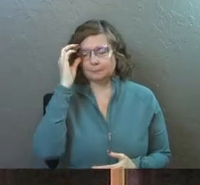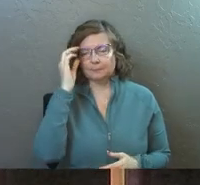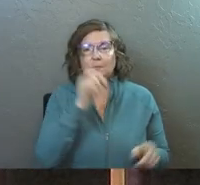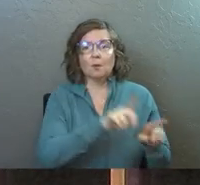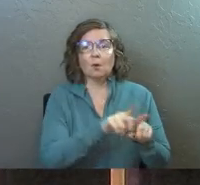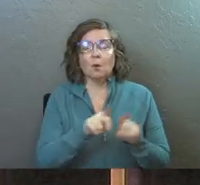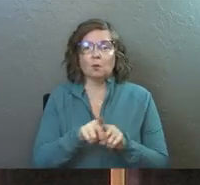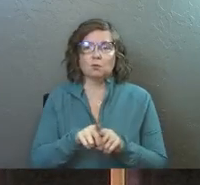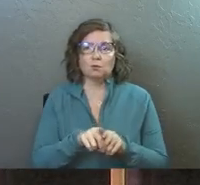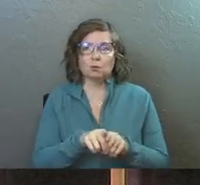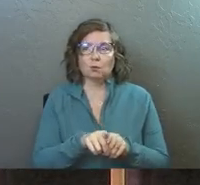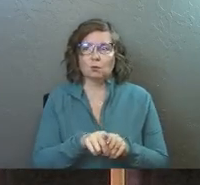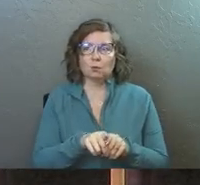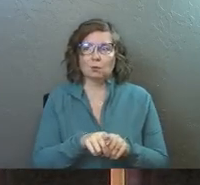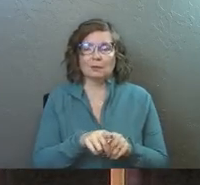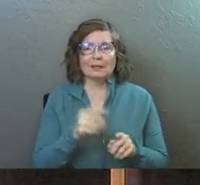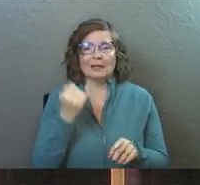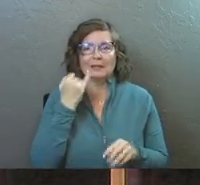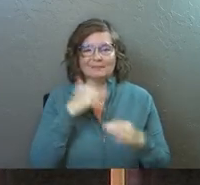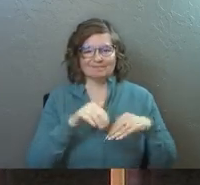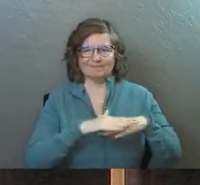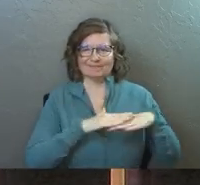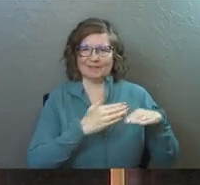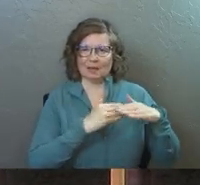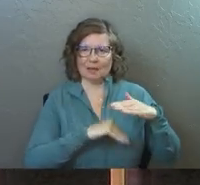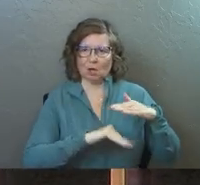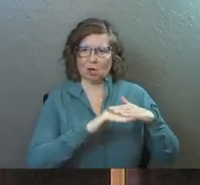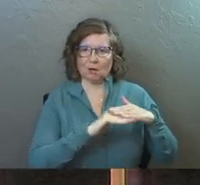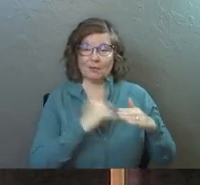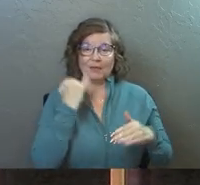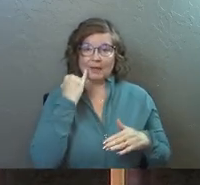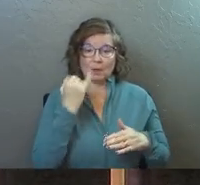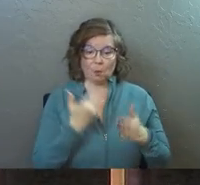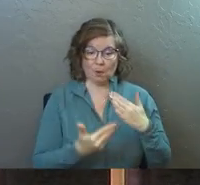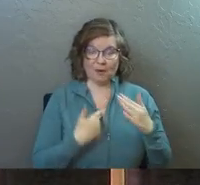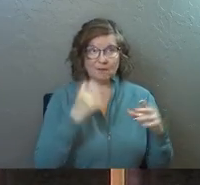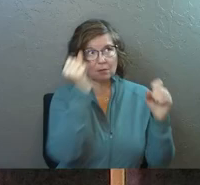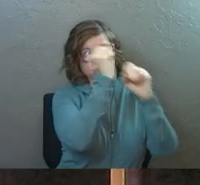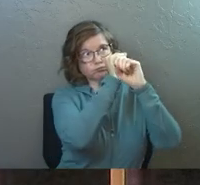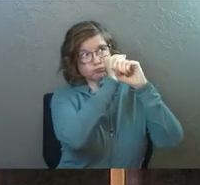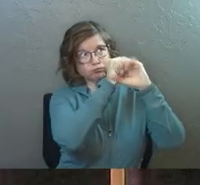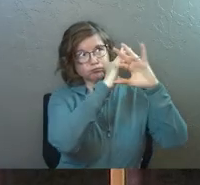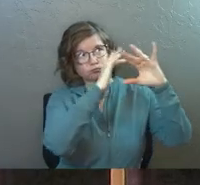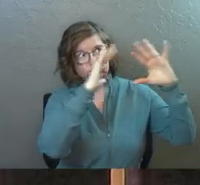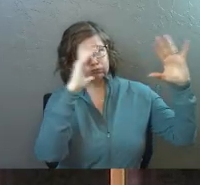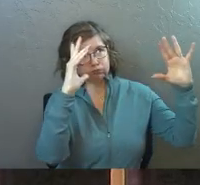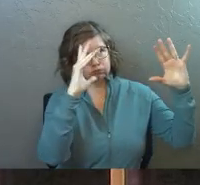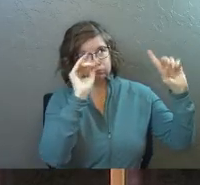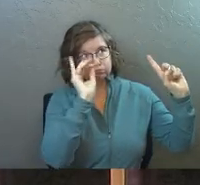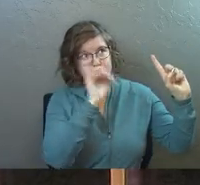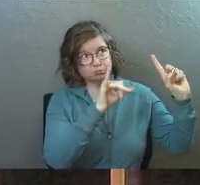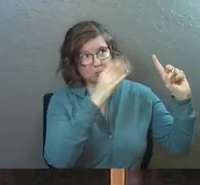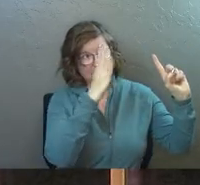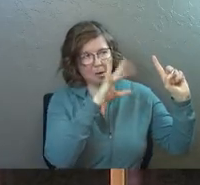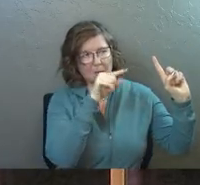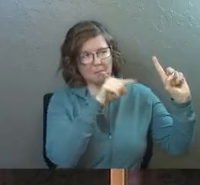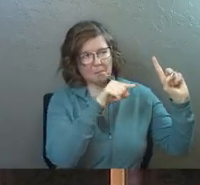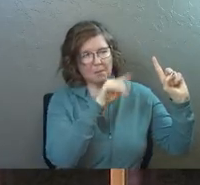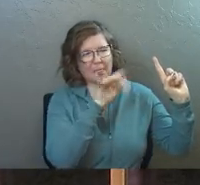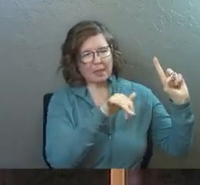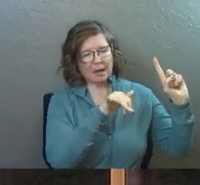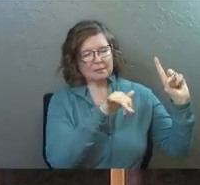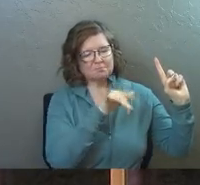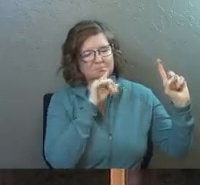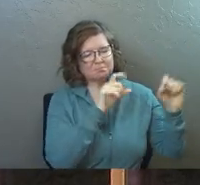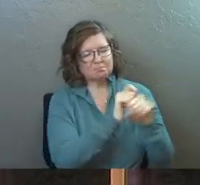There's also built in under there this idea of whatever I imagine God to be is what he is,